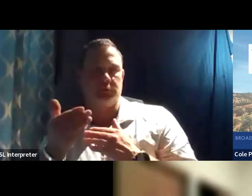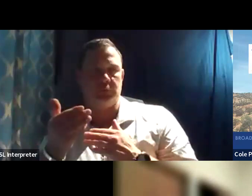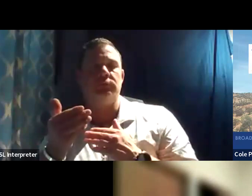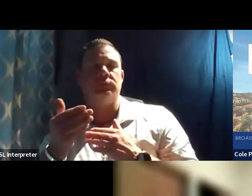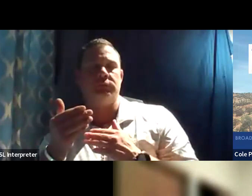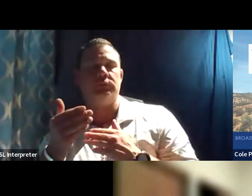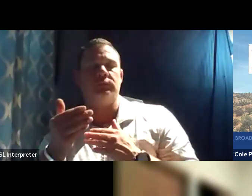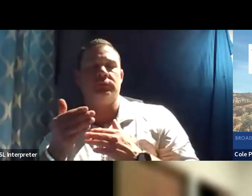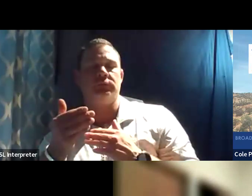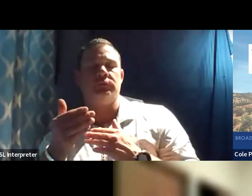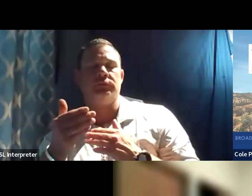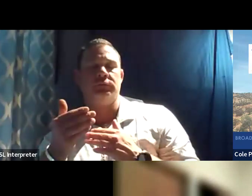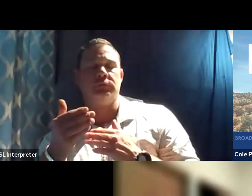how